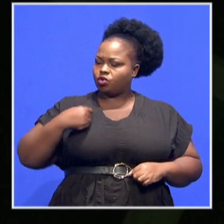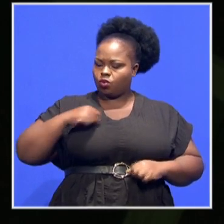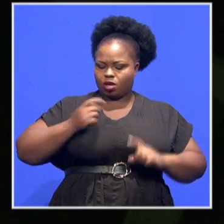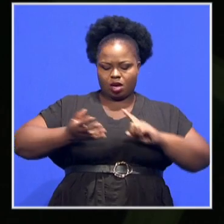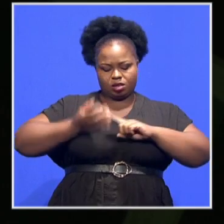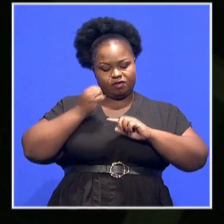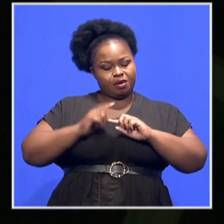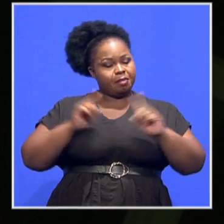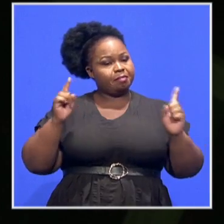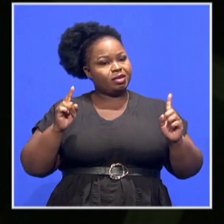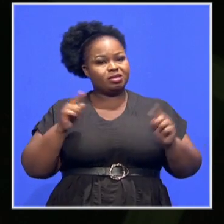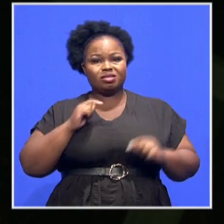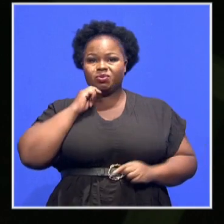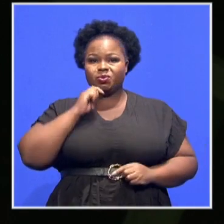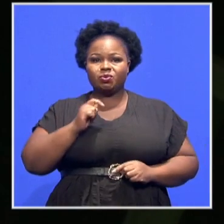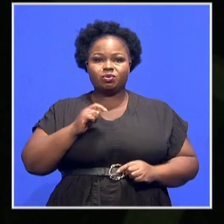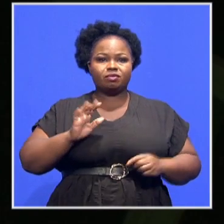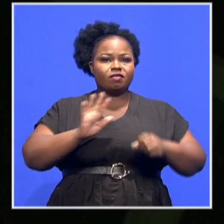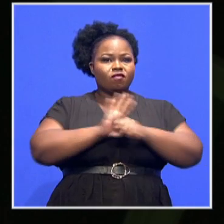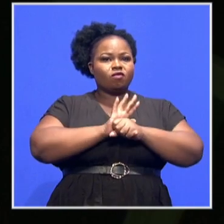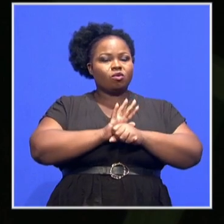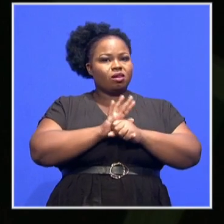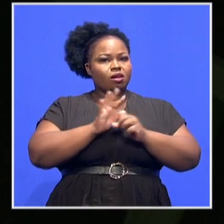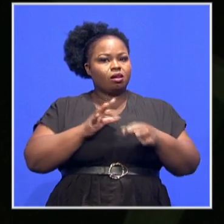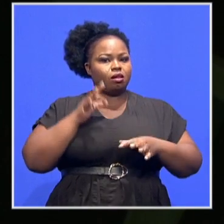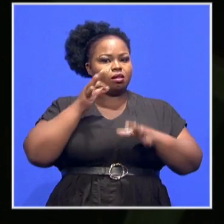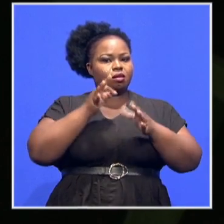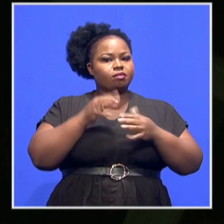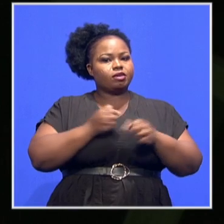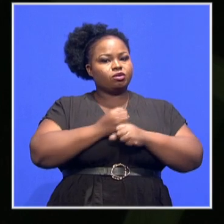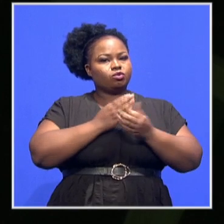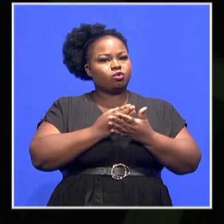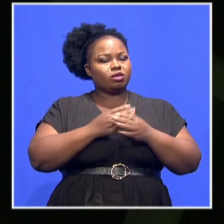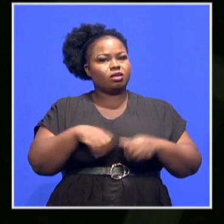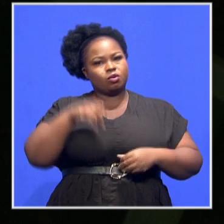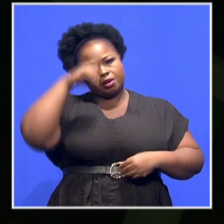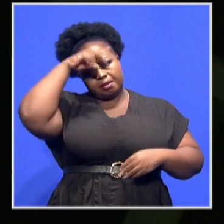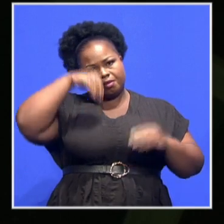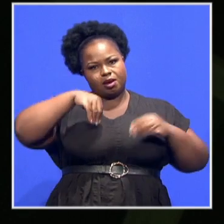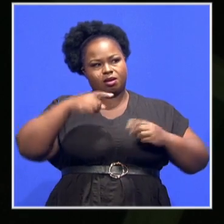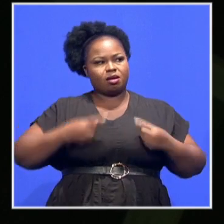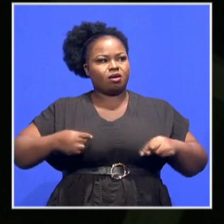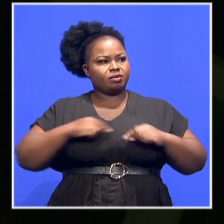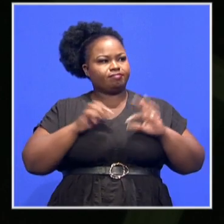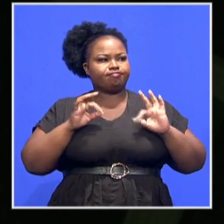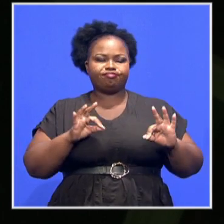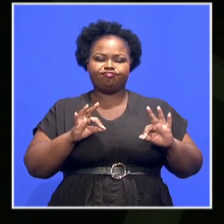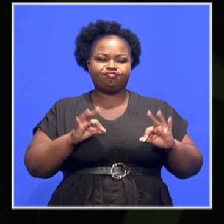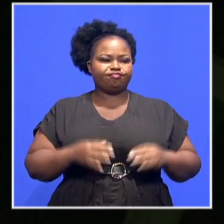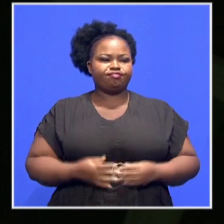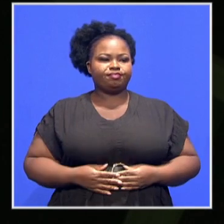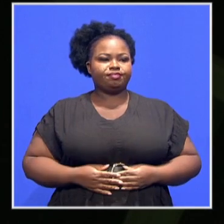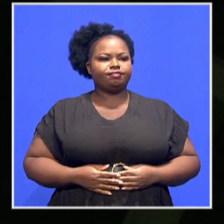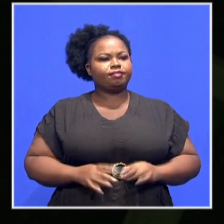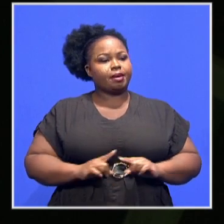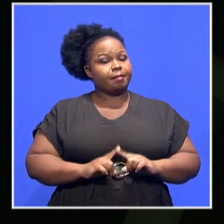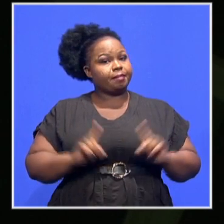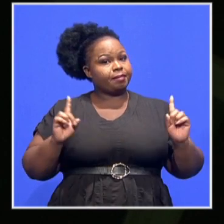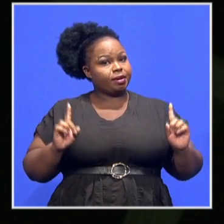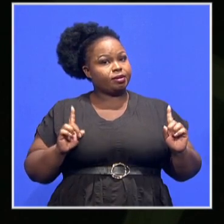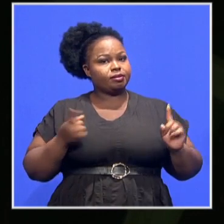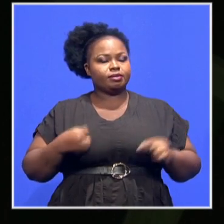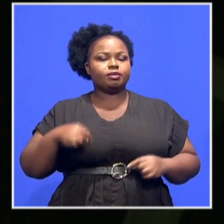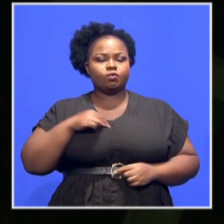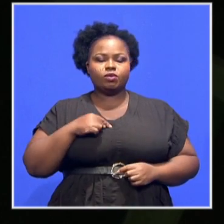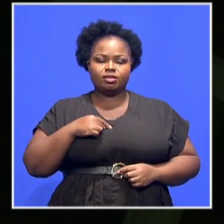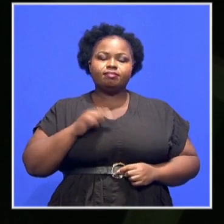from realizing the full potential of our mining industry. We are determined, however,